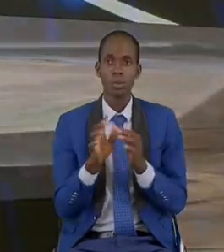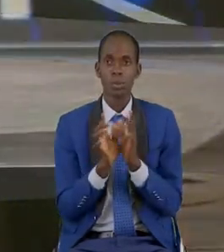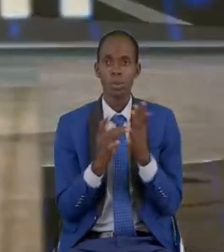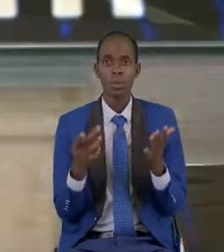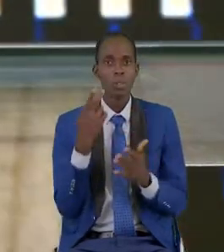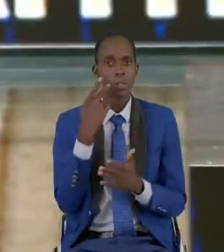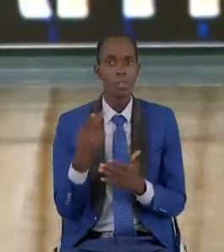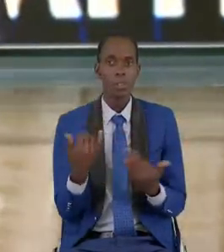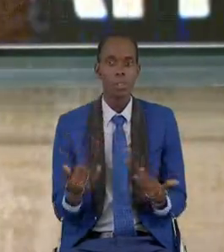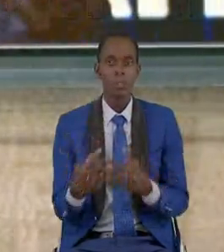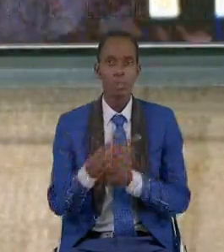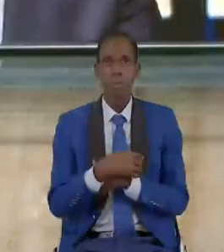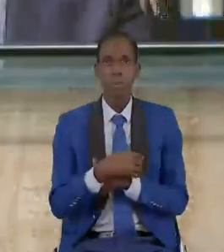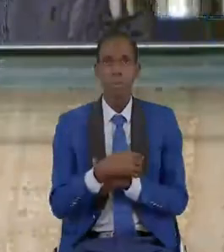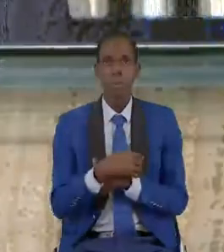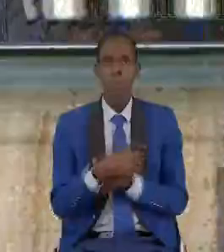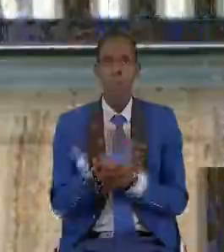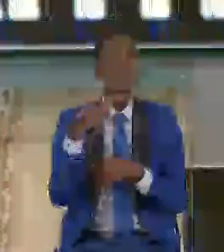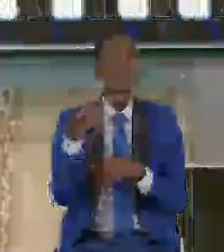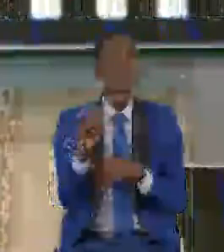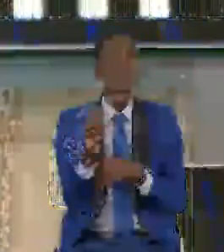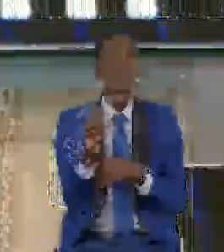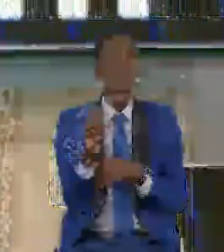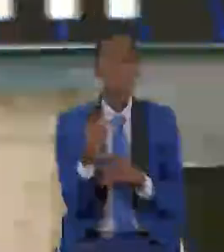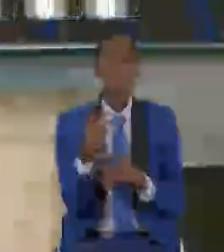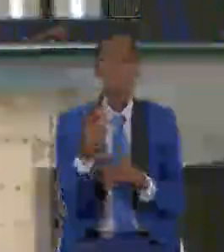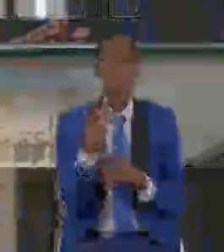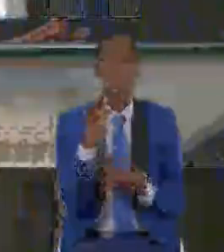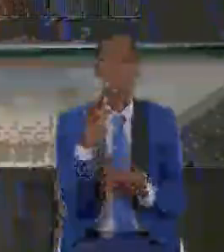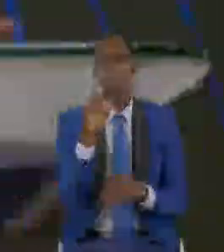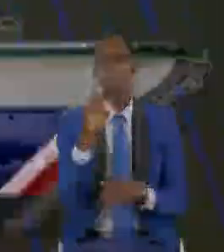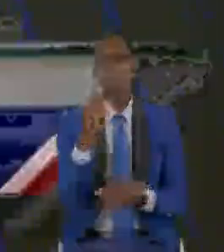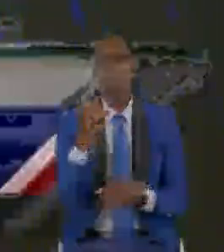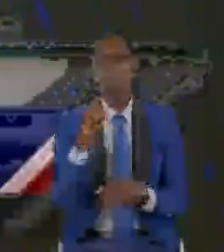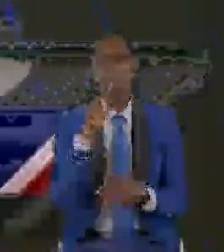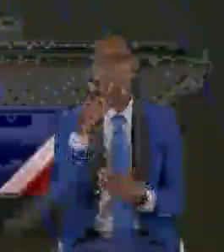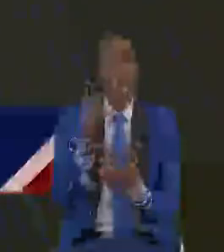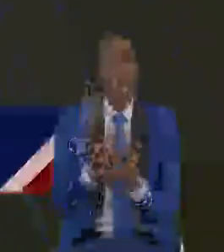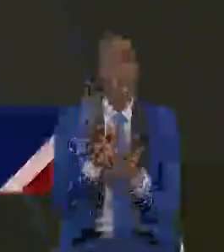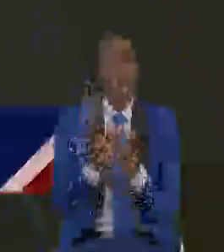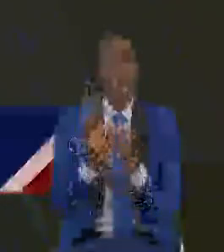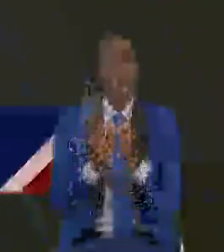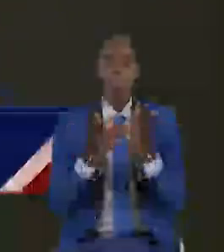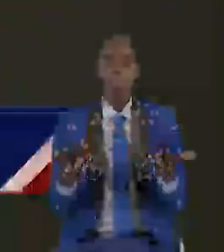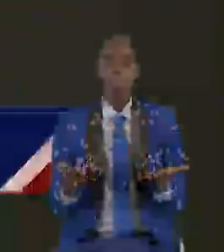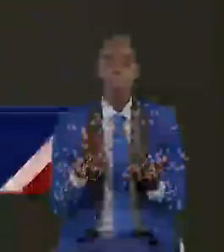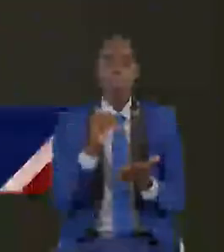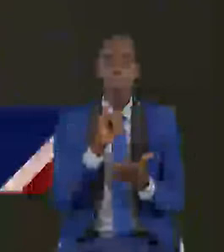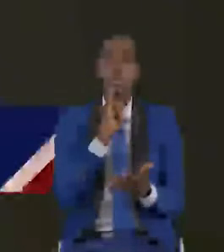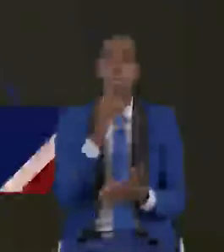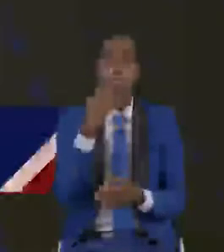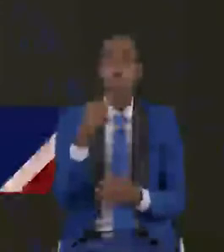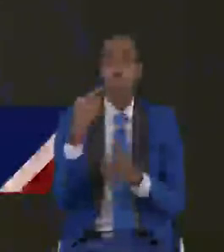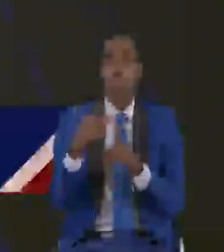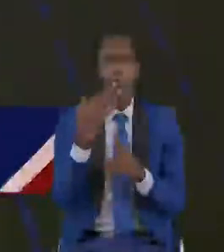today. It's one of the evidences that the Bible is the word of God. Normally